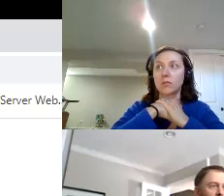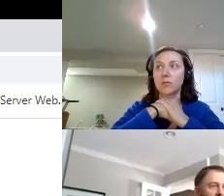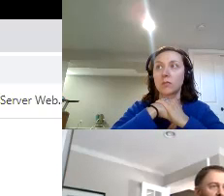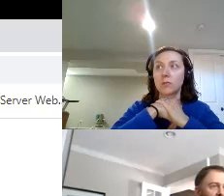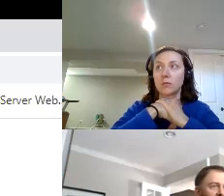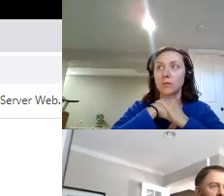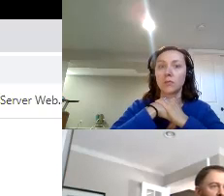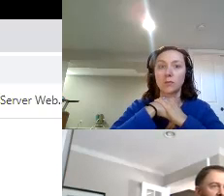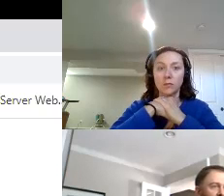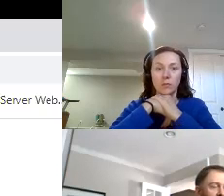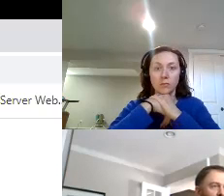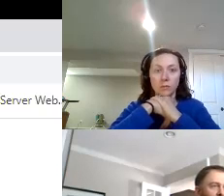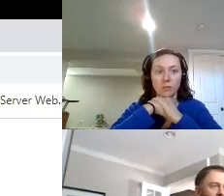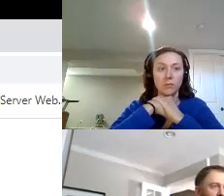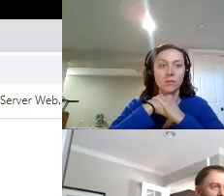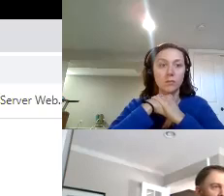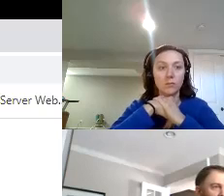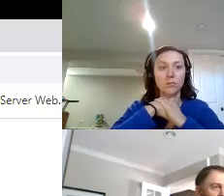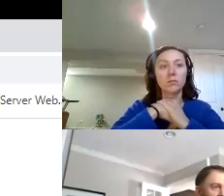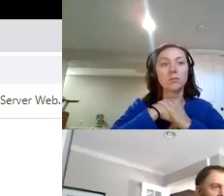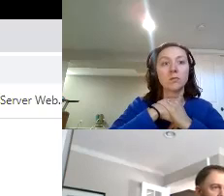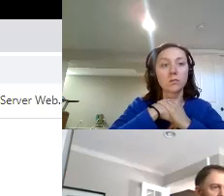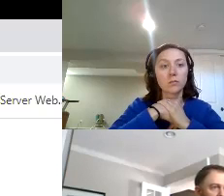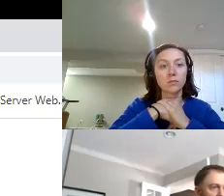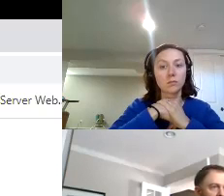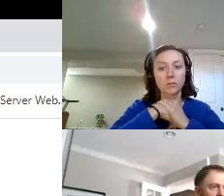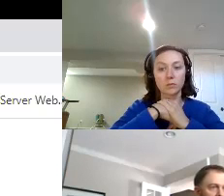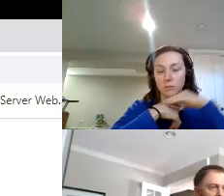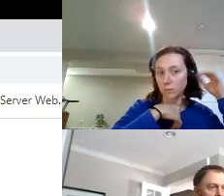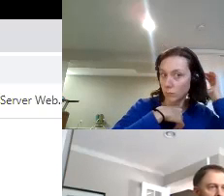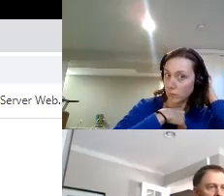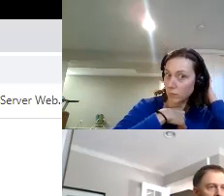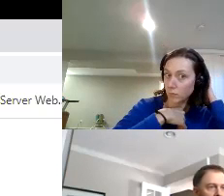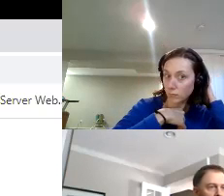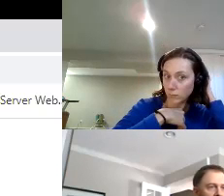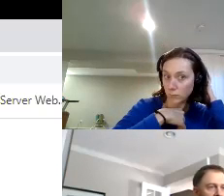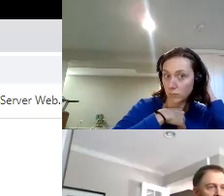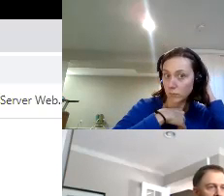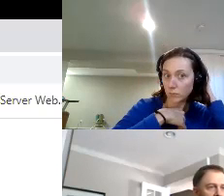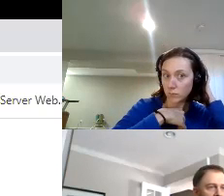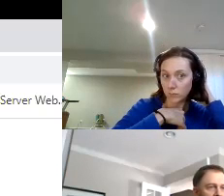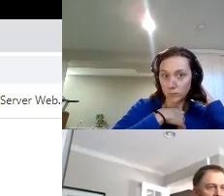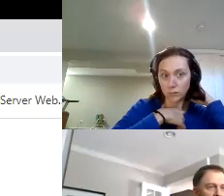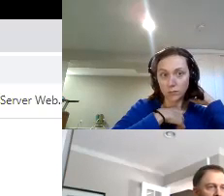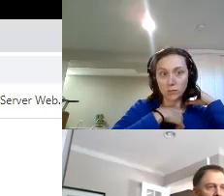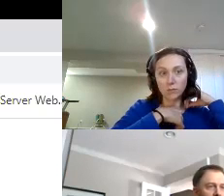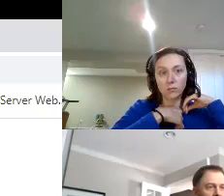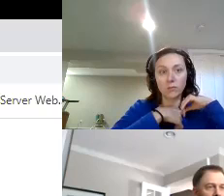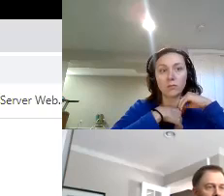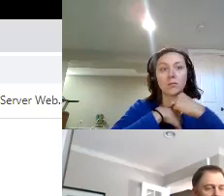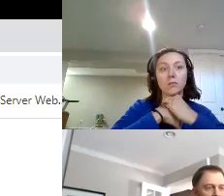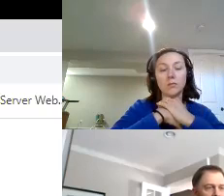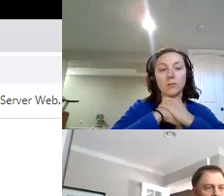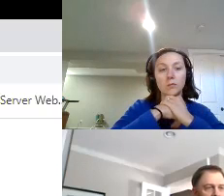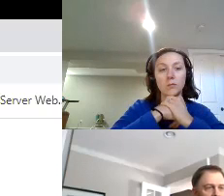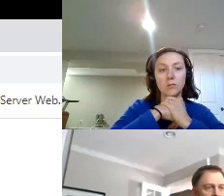norms. We have a link to go back to the homepage, or you can do that here. And then we have the ability to select between